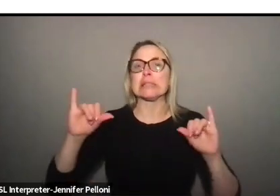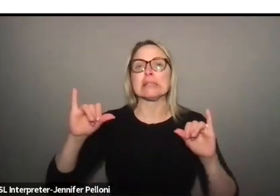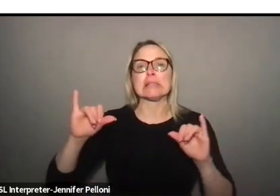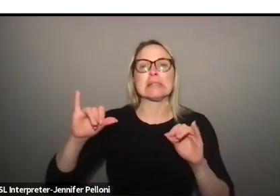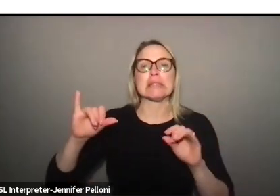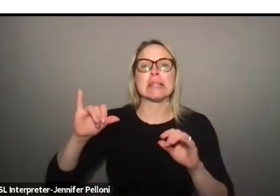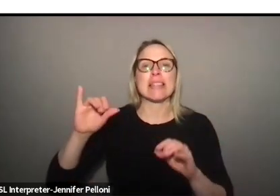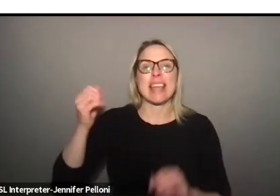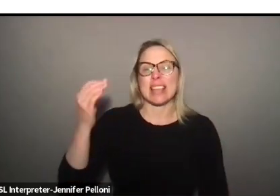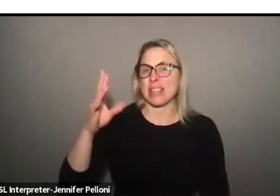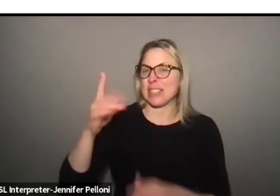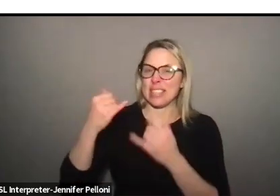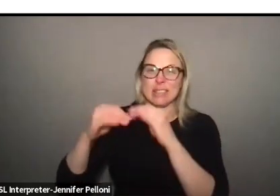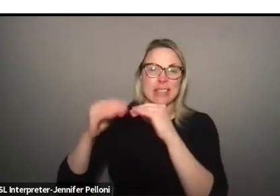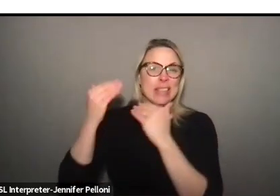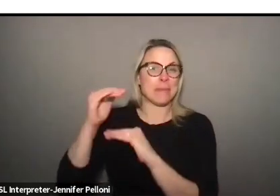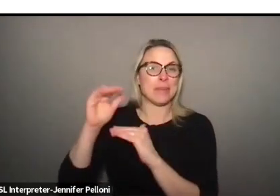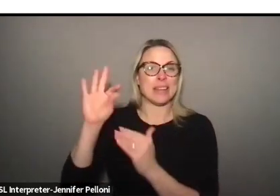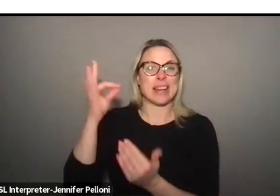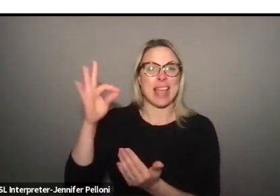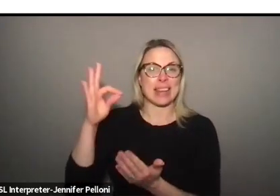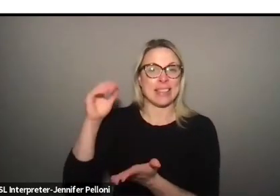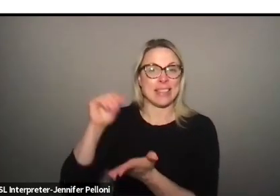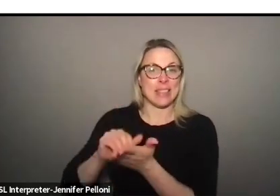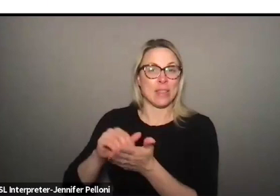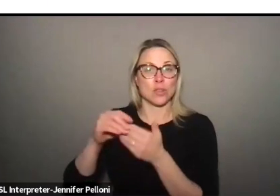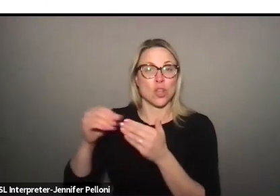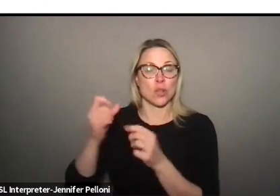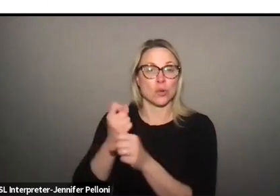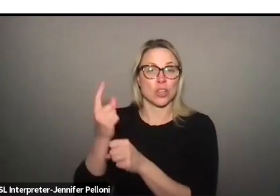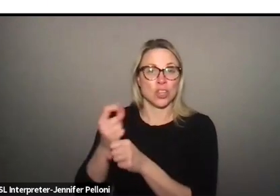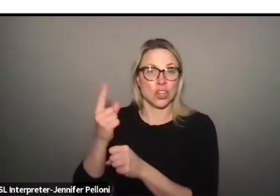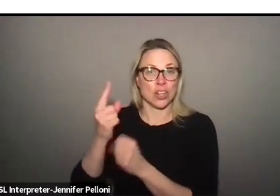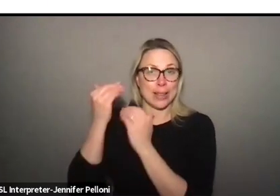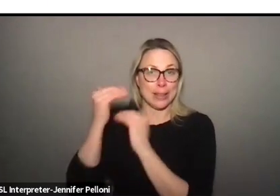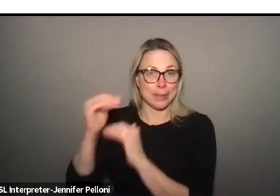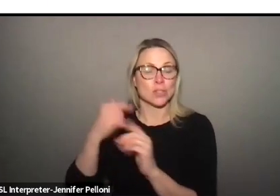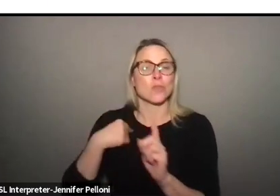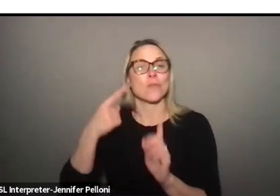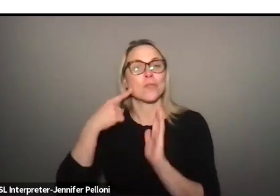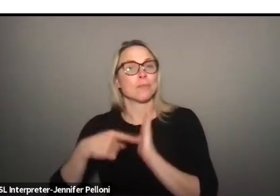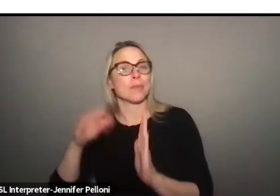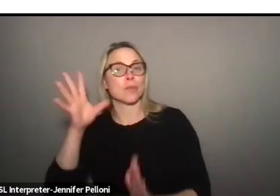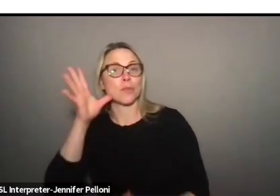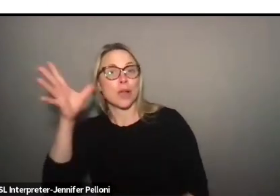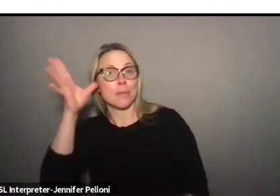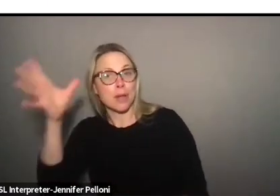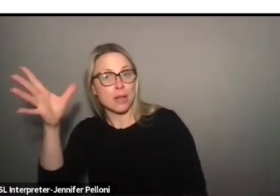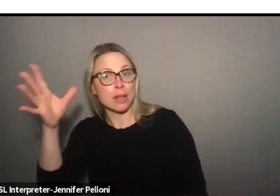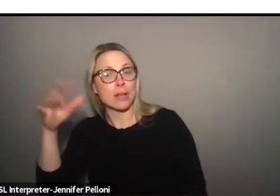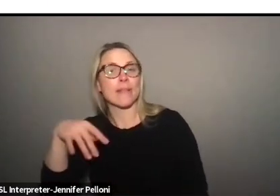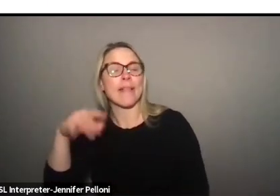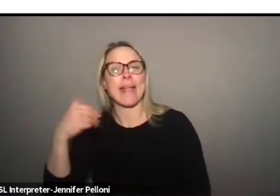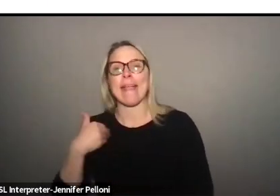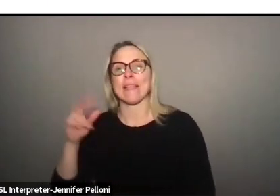that $19,000 a year contribution limit. So let's just say grandma